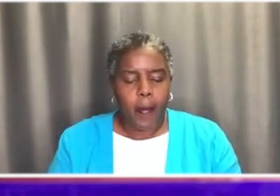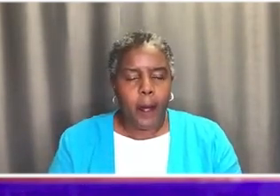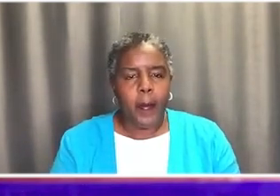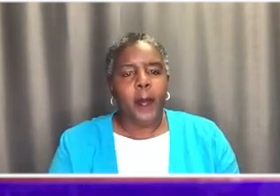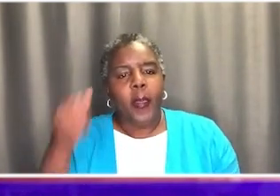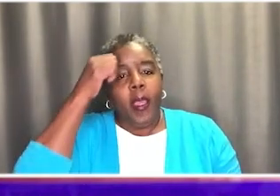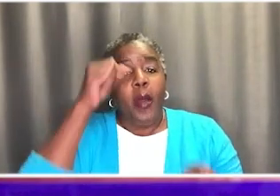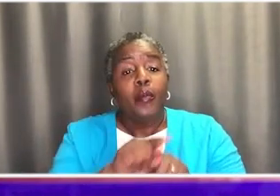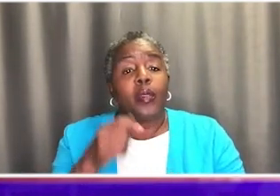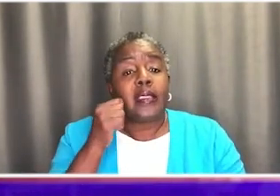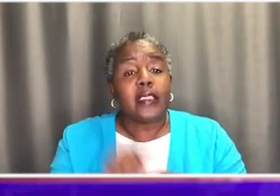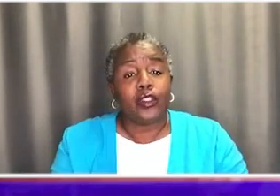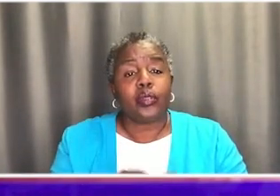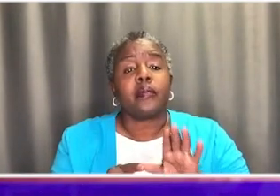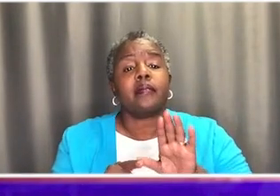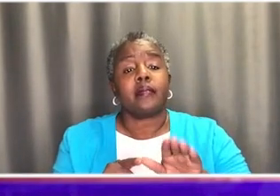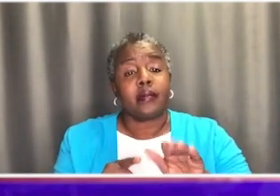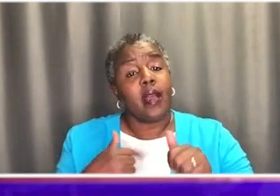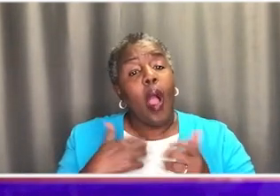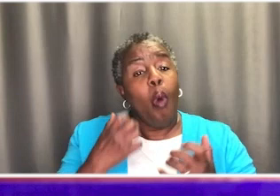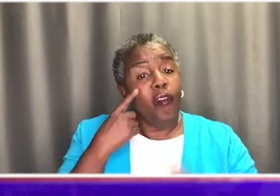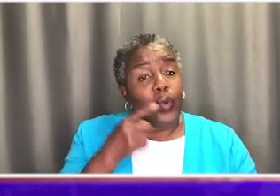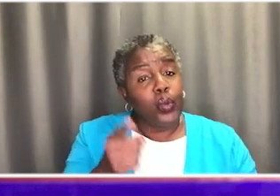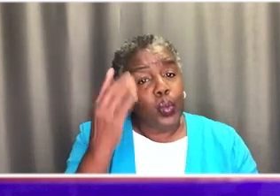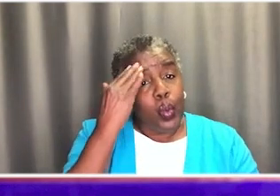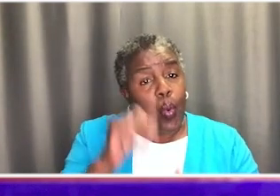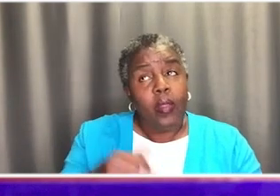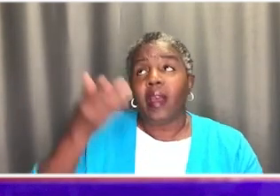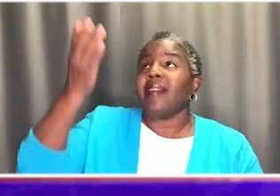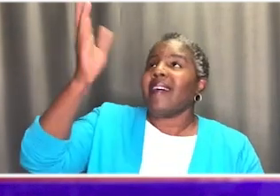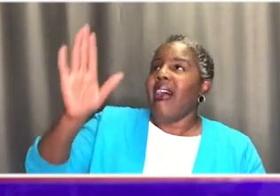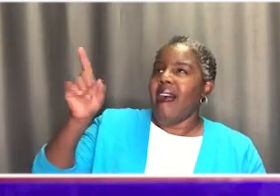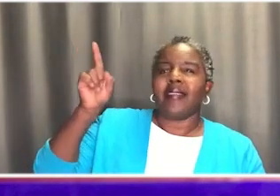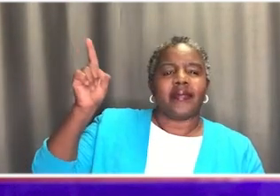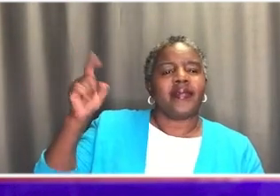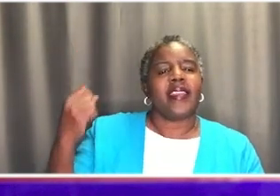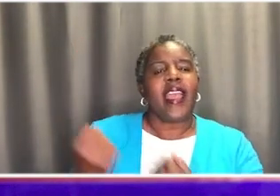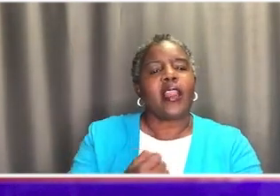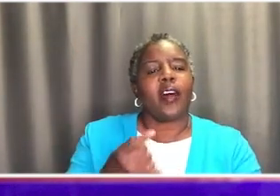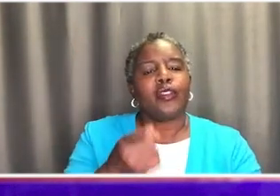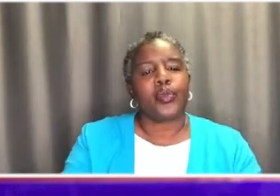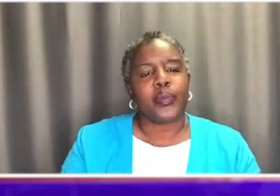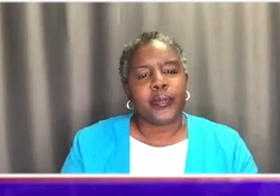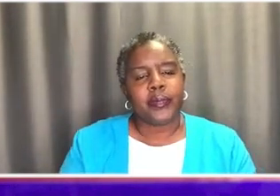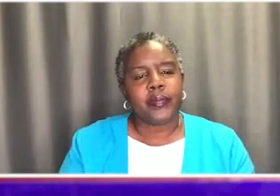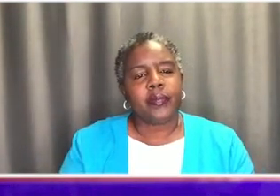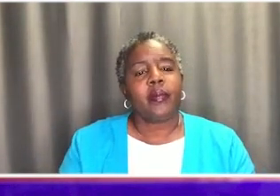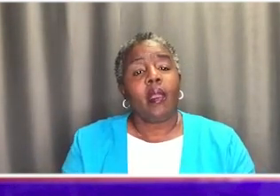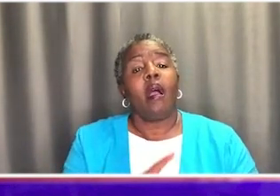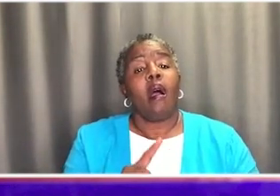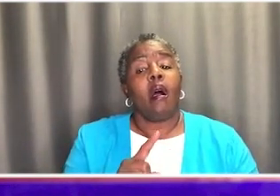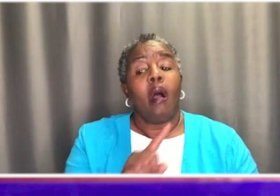Sisters and brothers, I want you to know that God loves you. And so when God